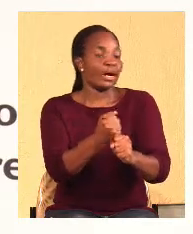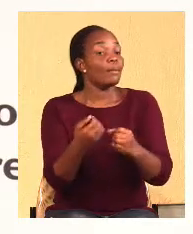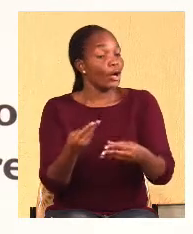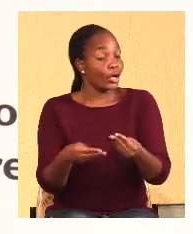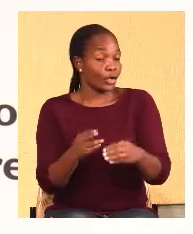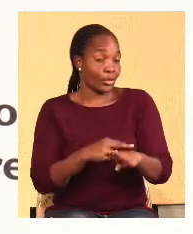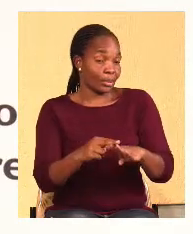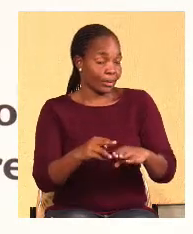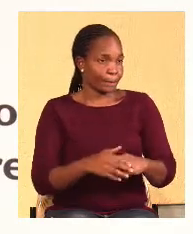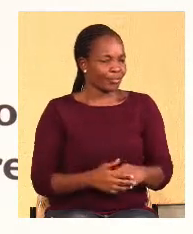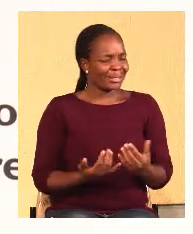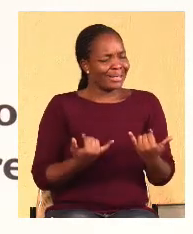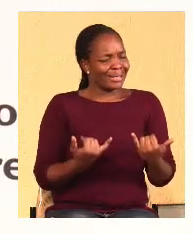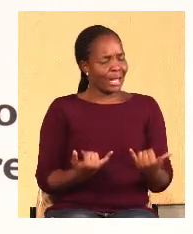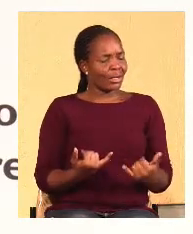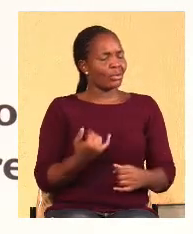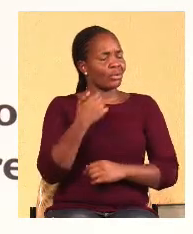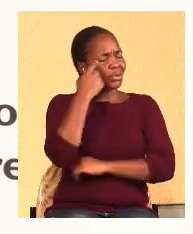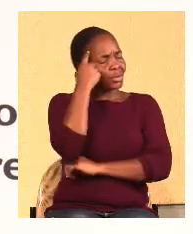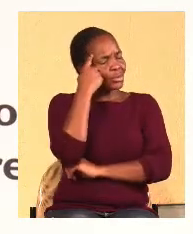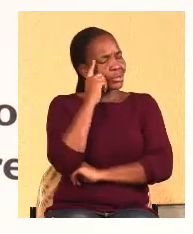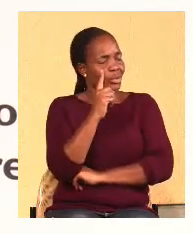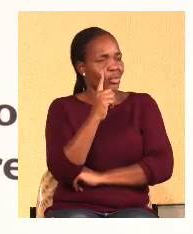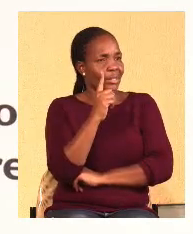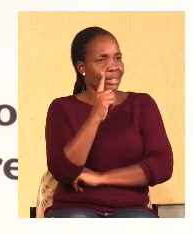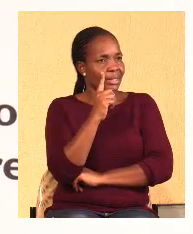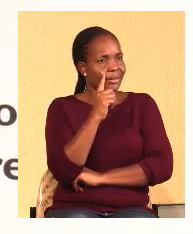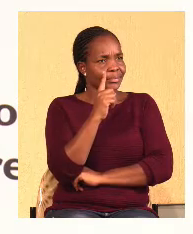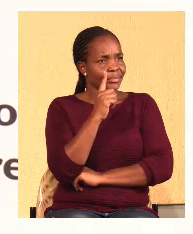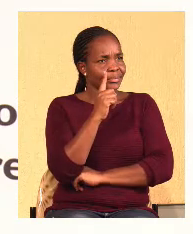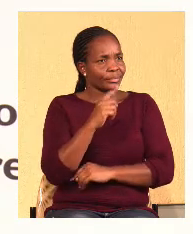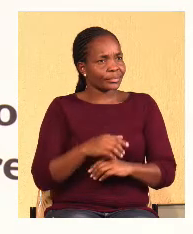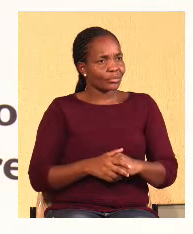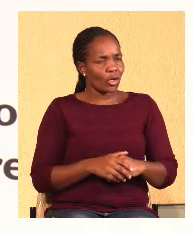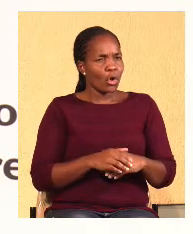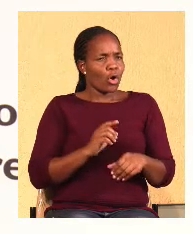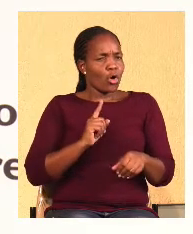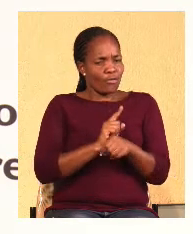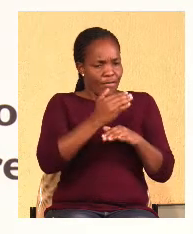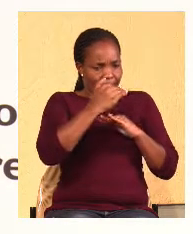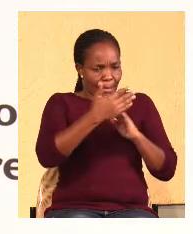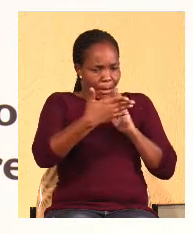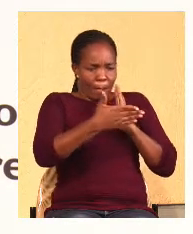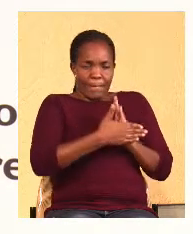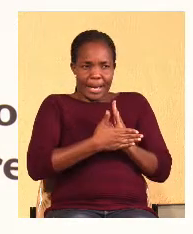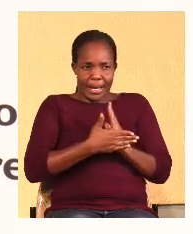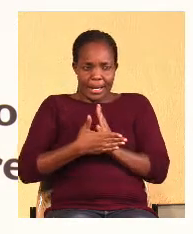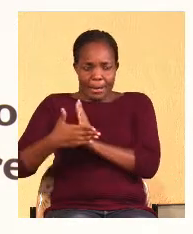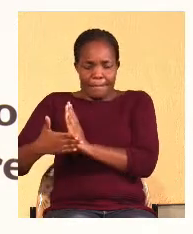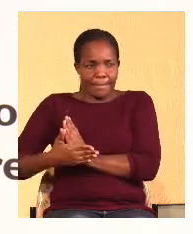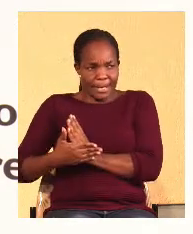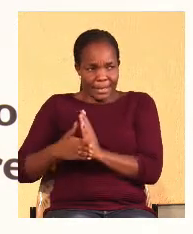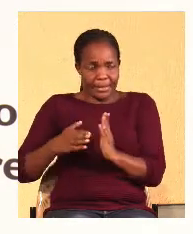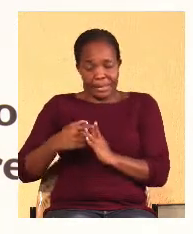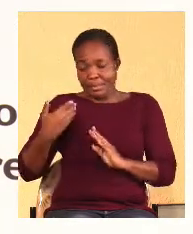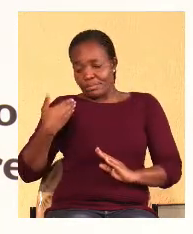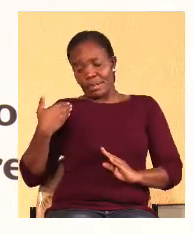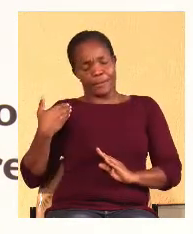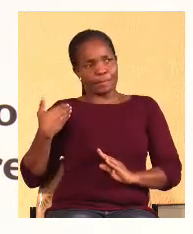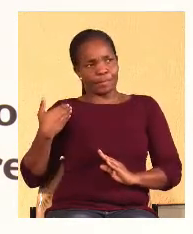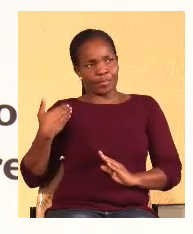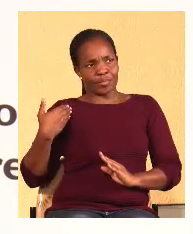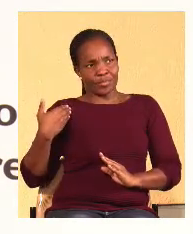idea, you'd have seen in the first round of the lockdown period, you know, there was almost